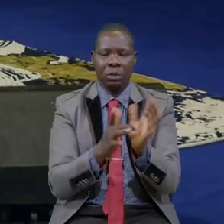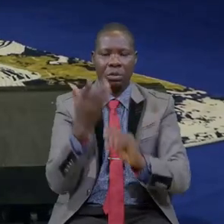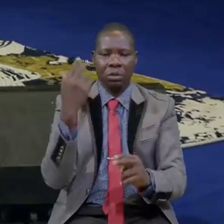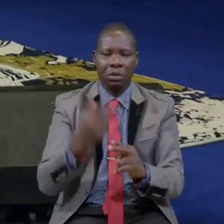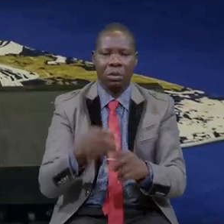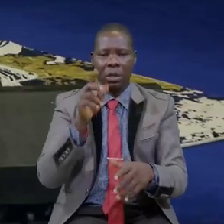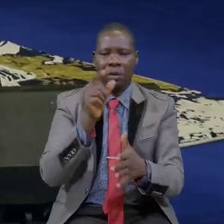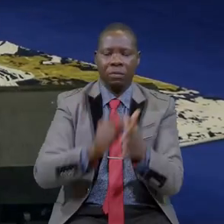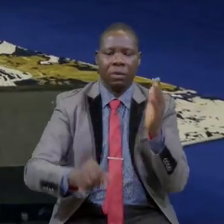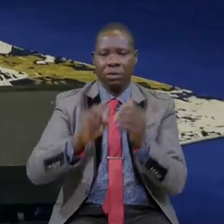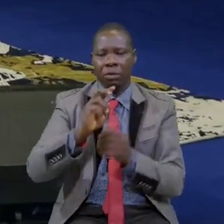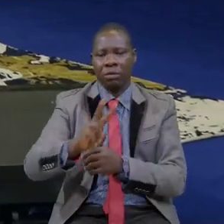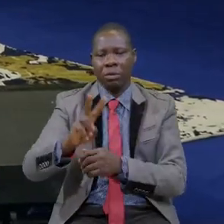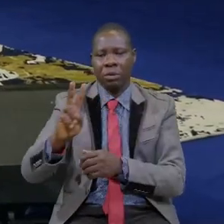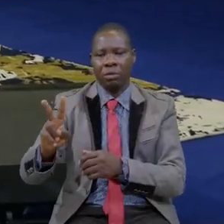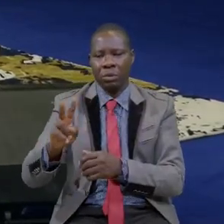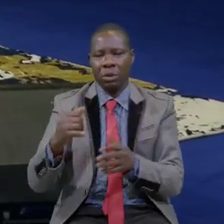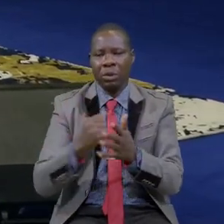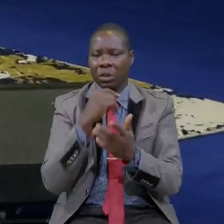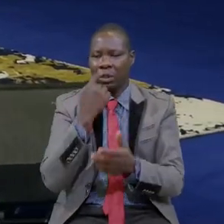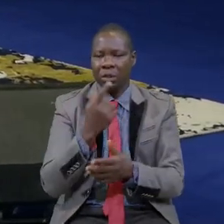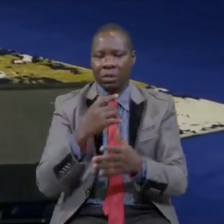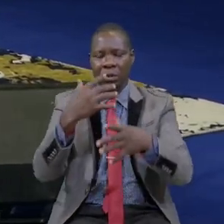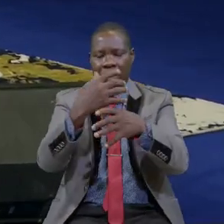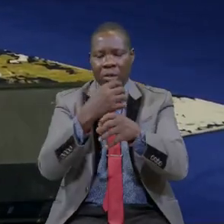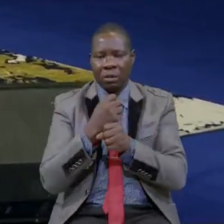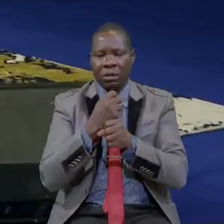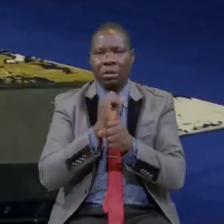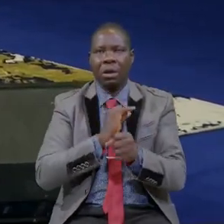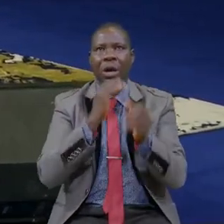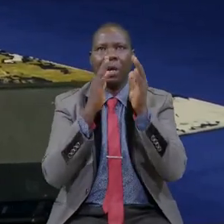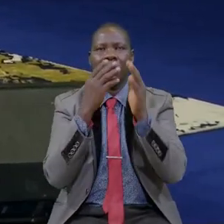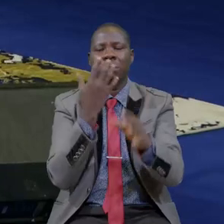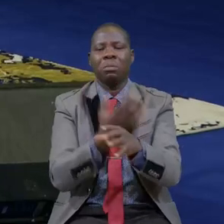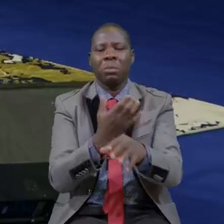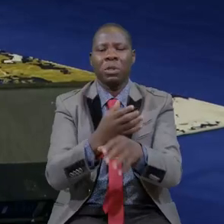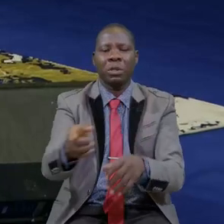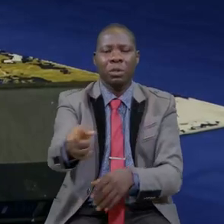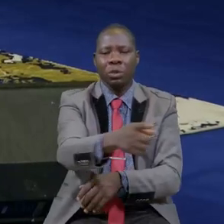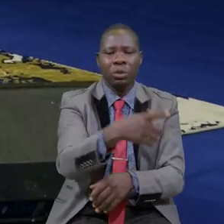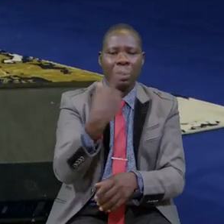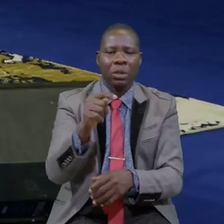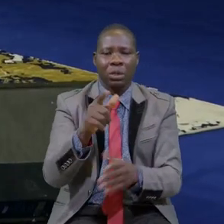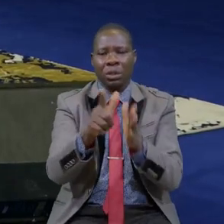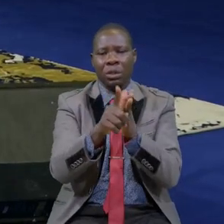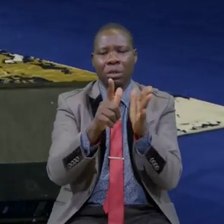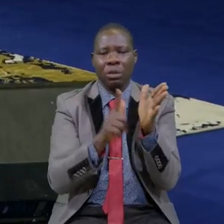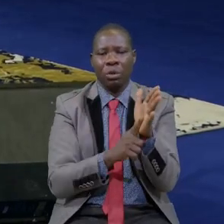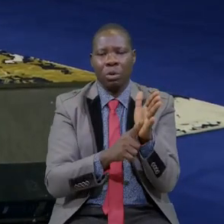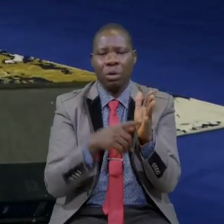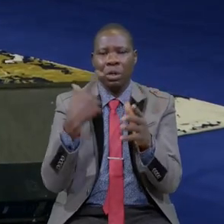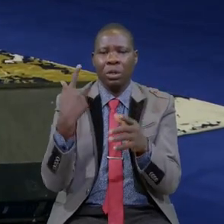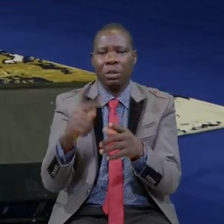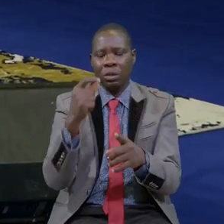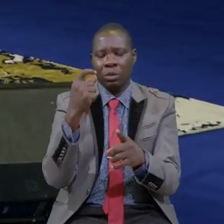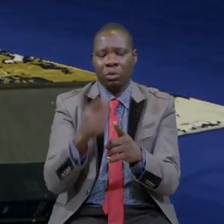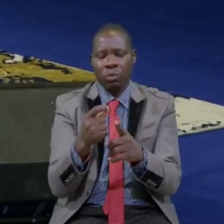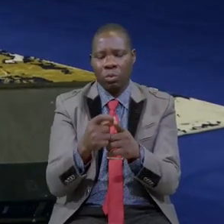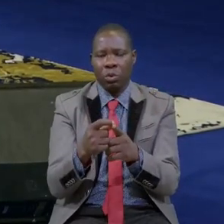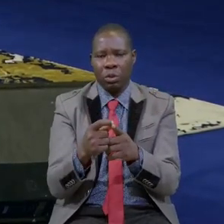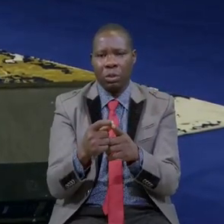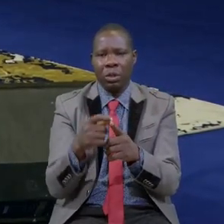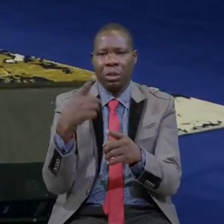vers 22 it says receive I pray thee the law the word